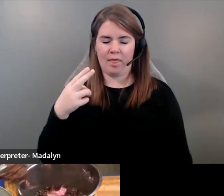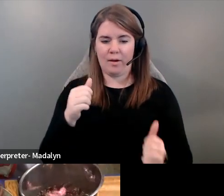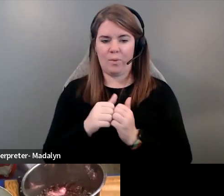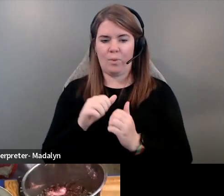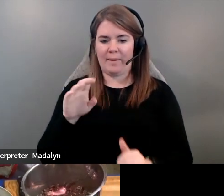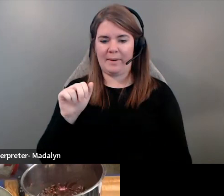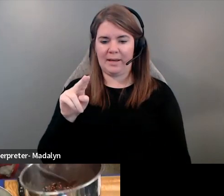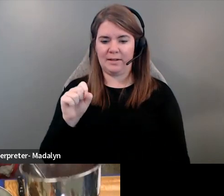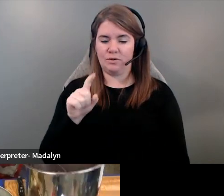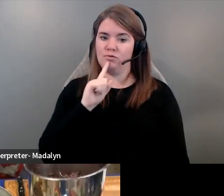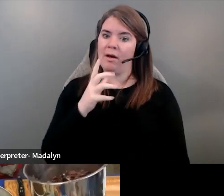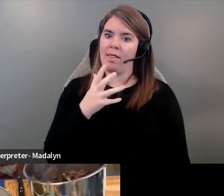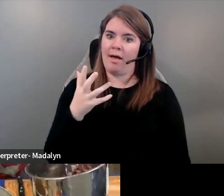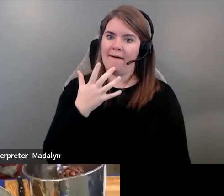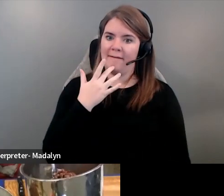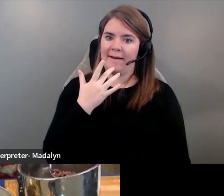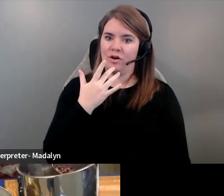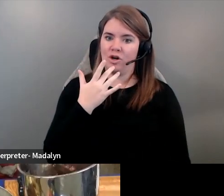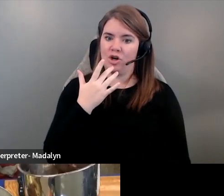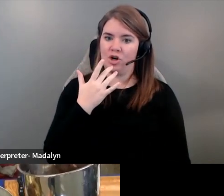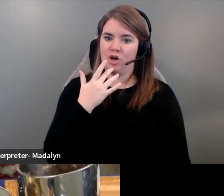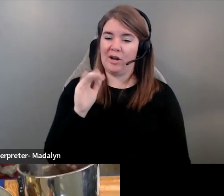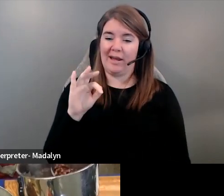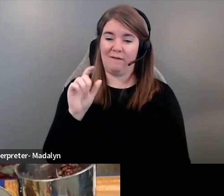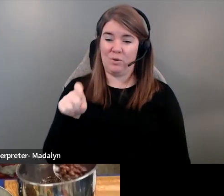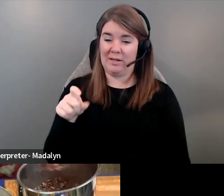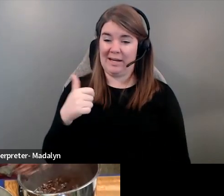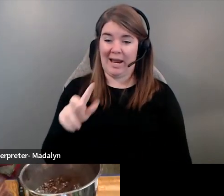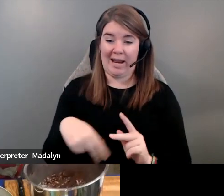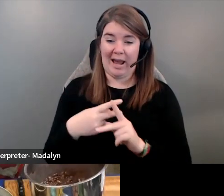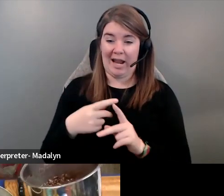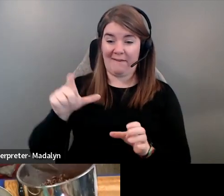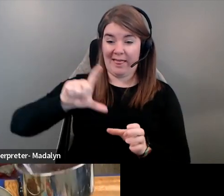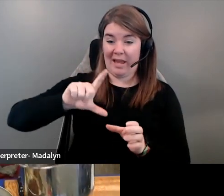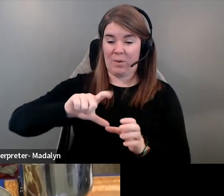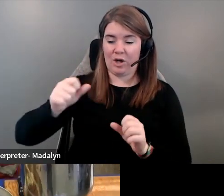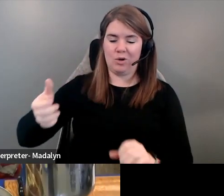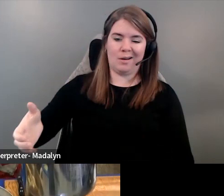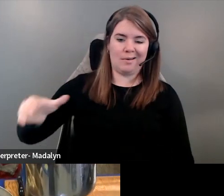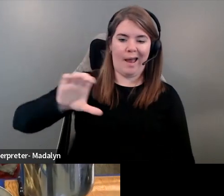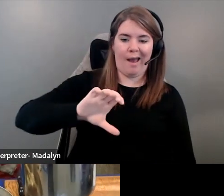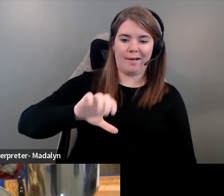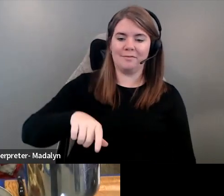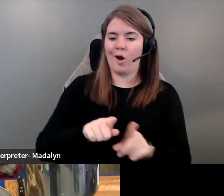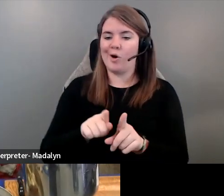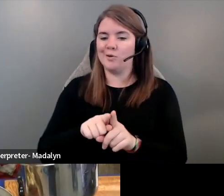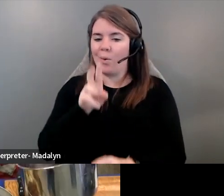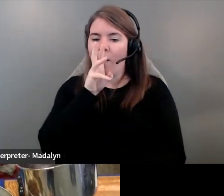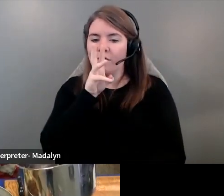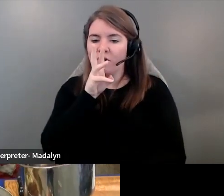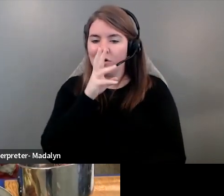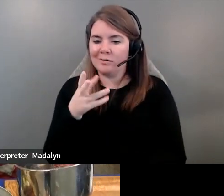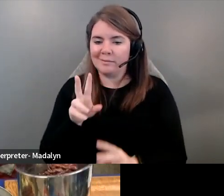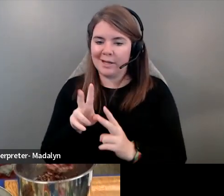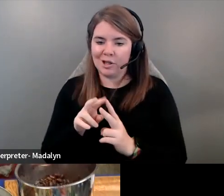of flavor. And when you need liquid for this recipe, you can add that. You can also add water, but this way you